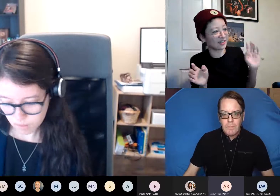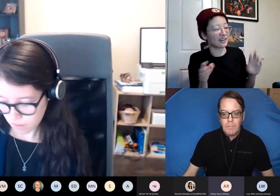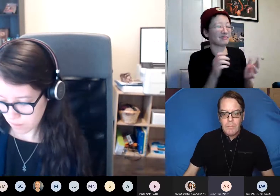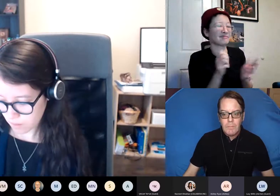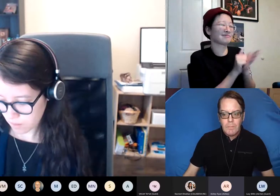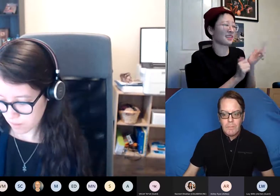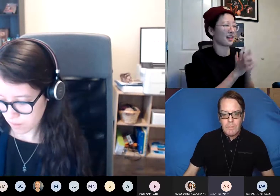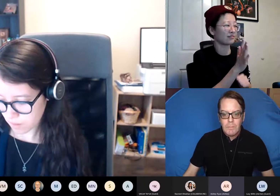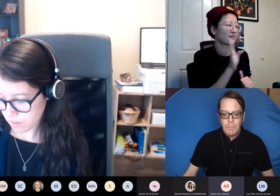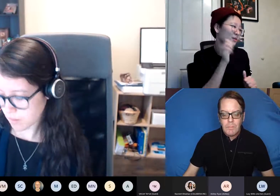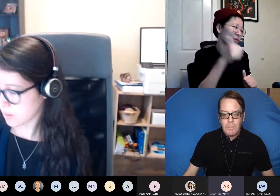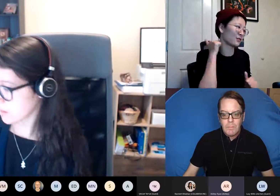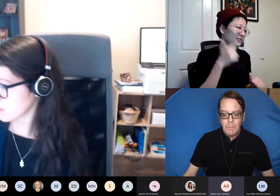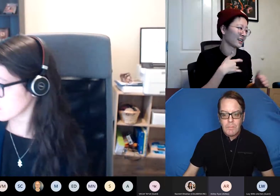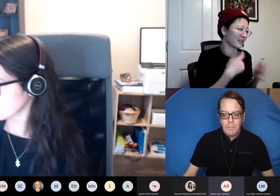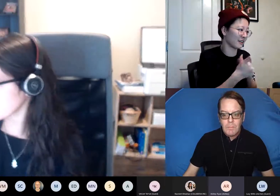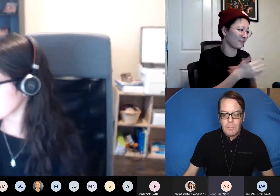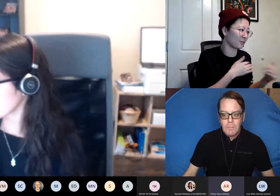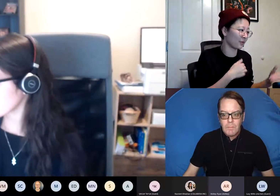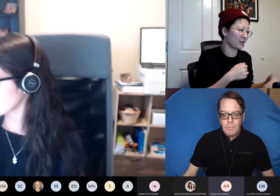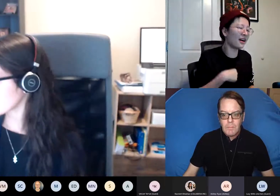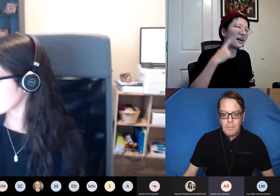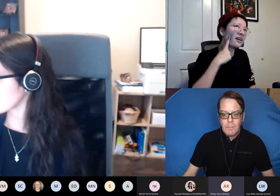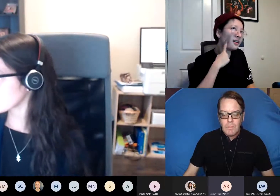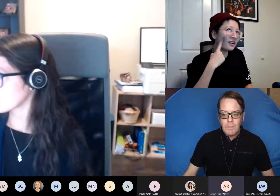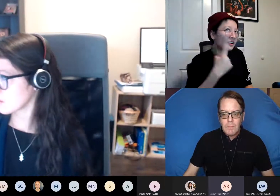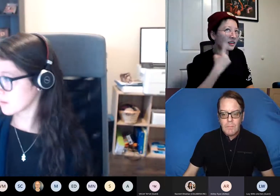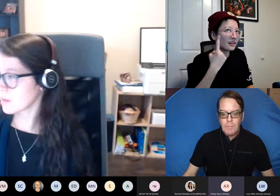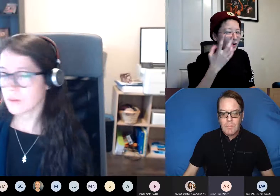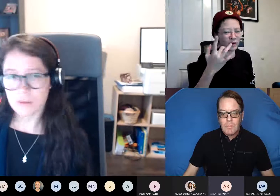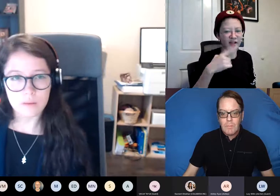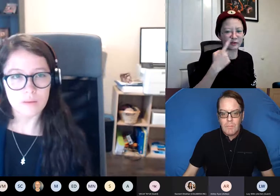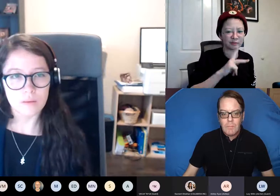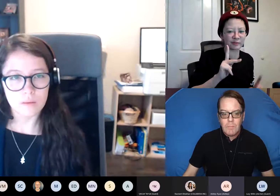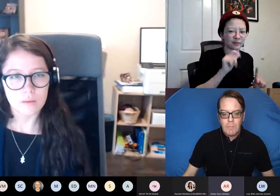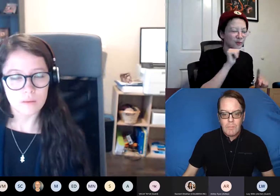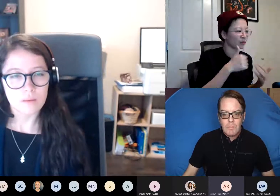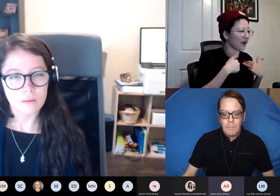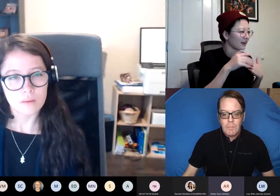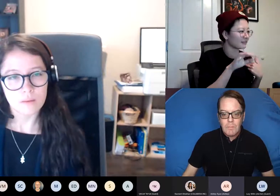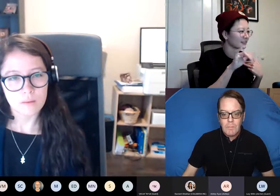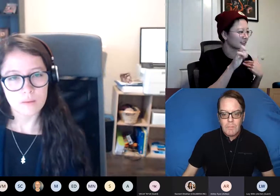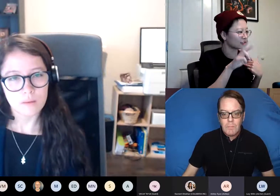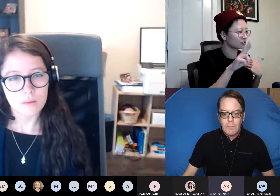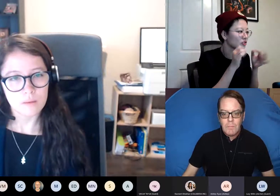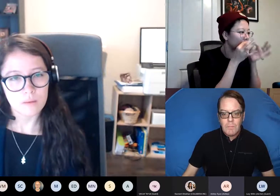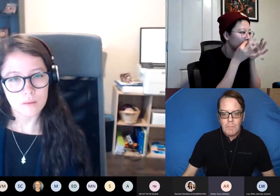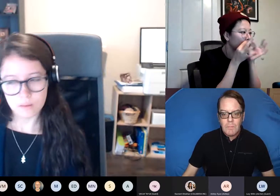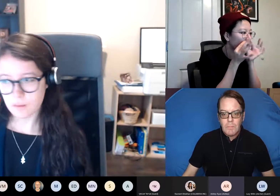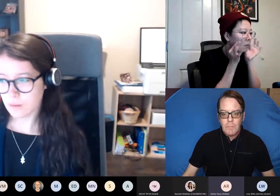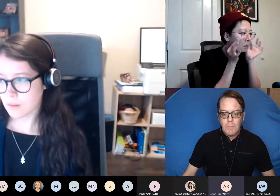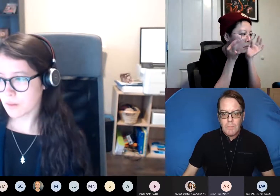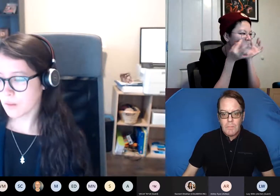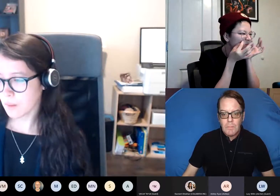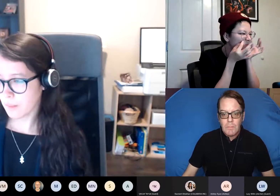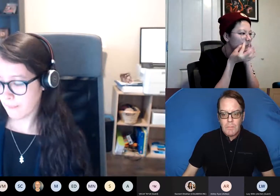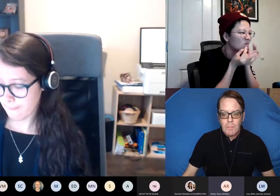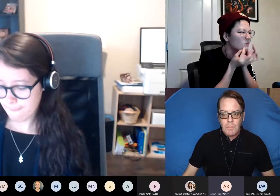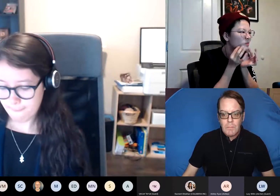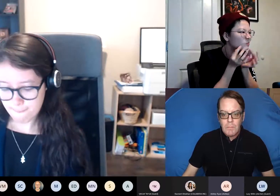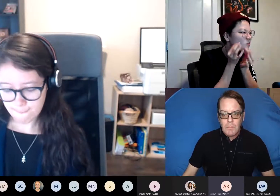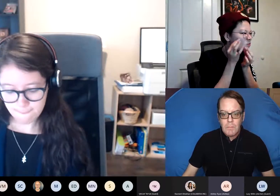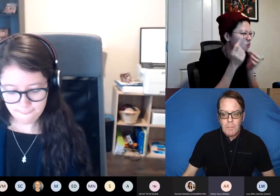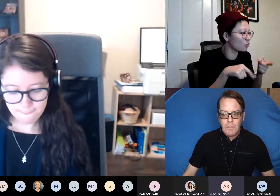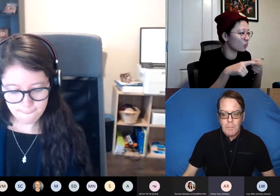to interact with people having to use gloves. I can't imagine that they would be comfortable to use. And